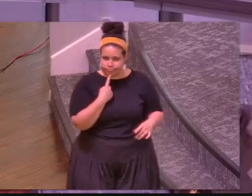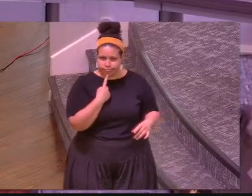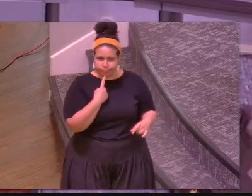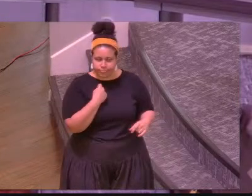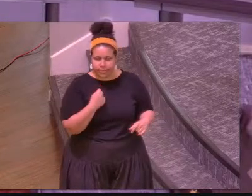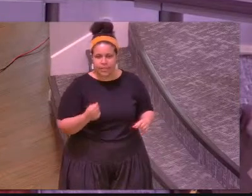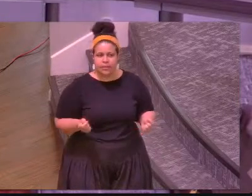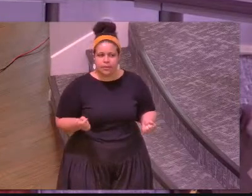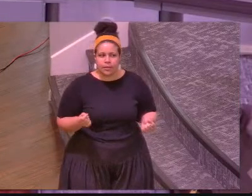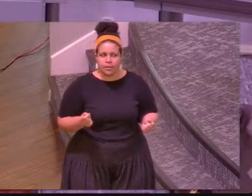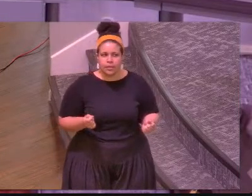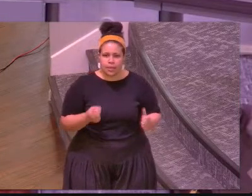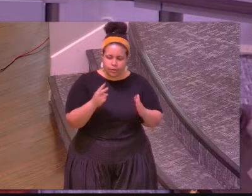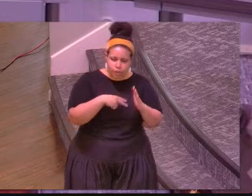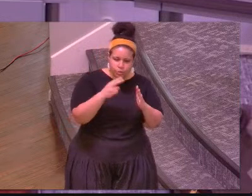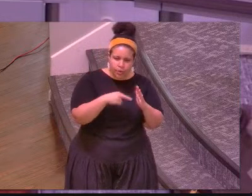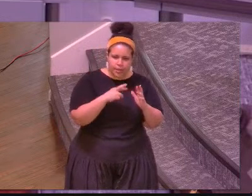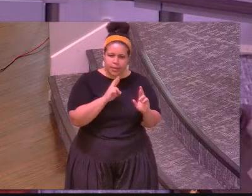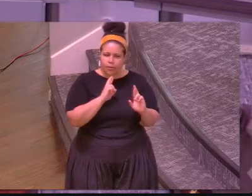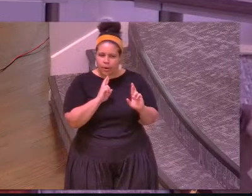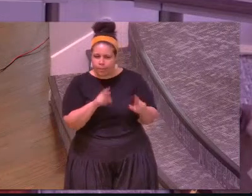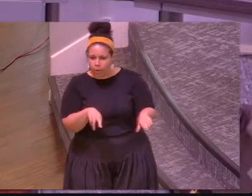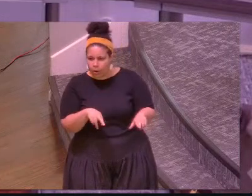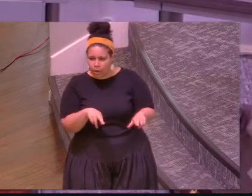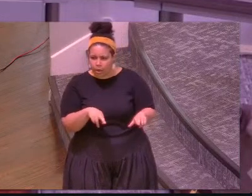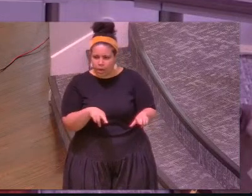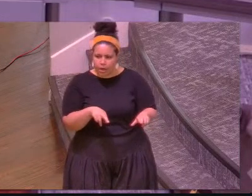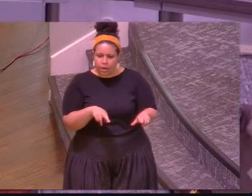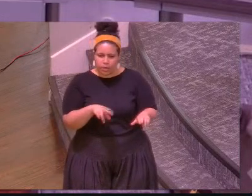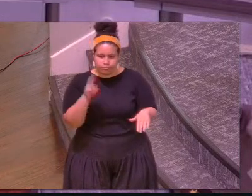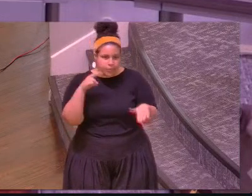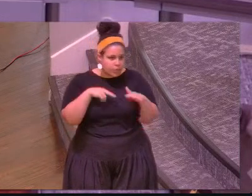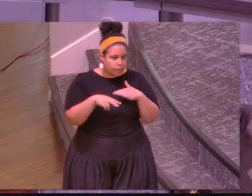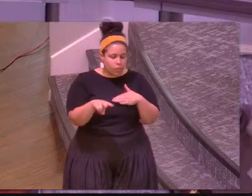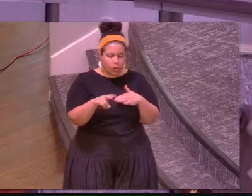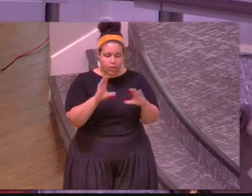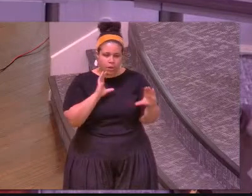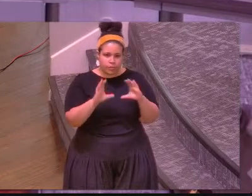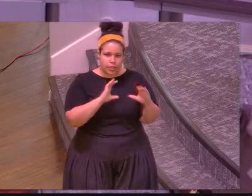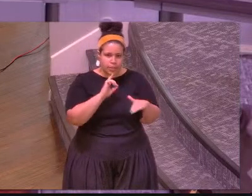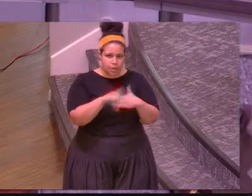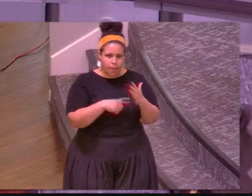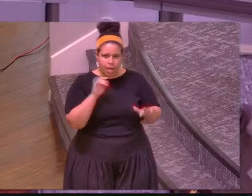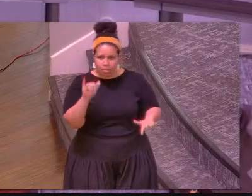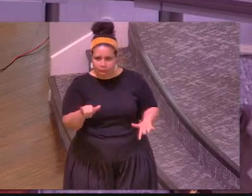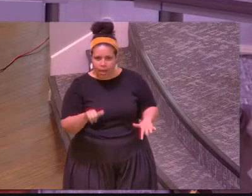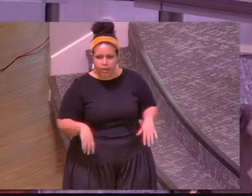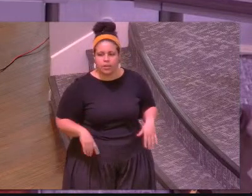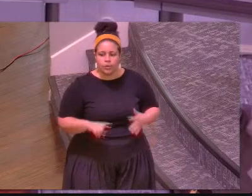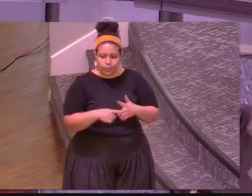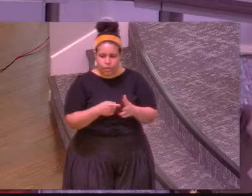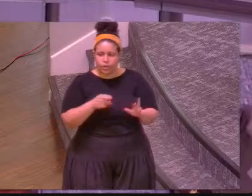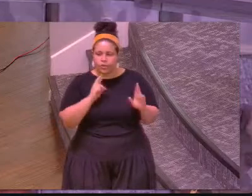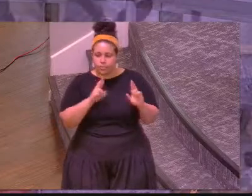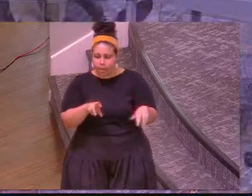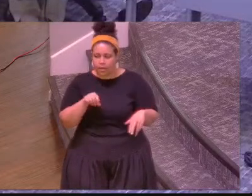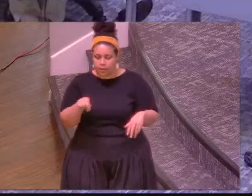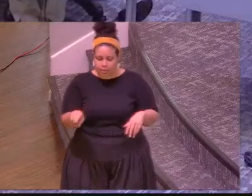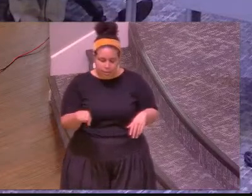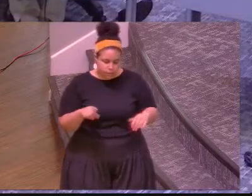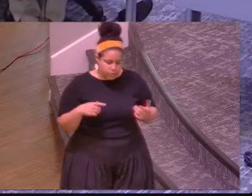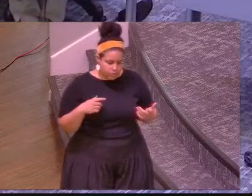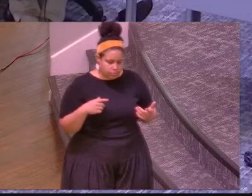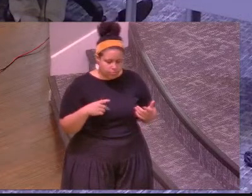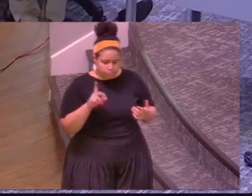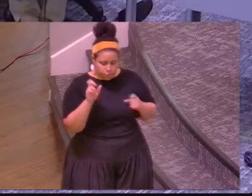that report. So I'm looking forward to a conversation about that. Yes, we started responding to those questions today, and we should be able to